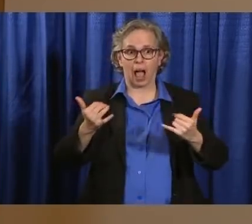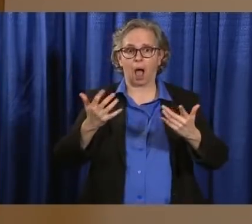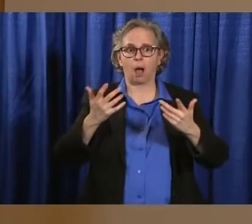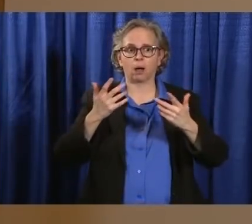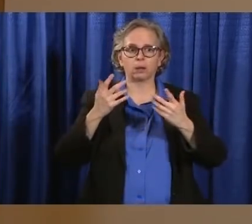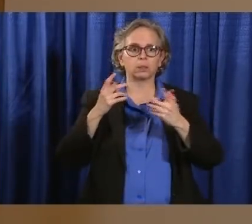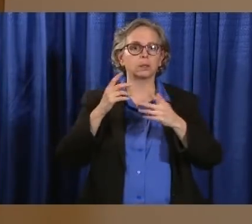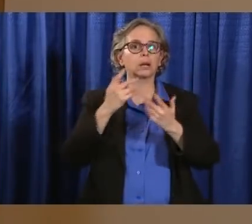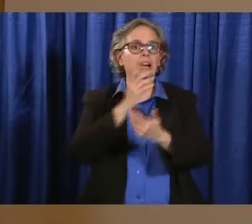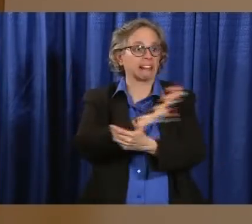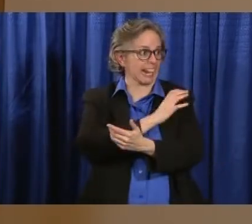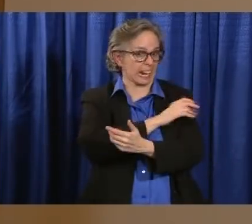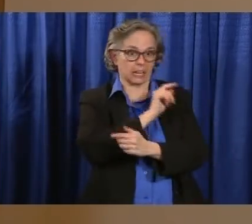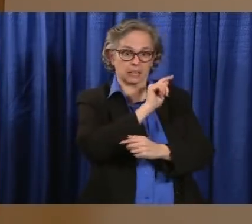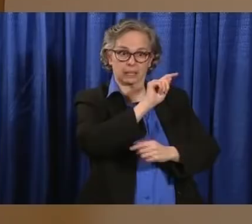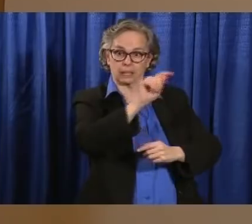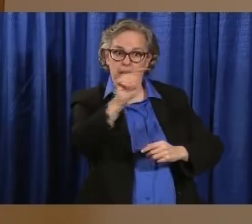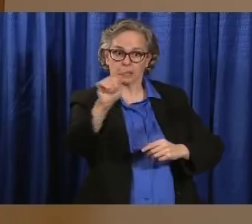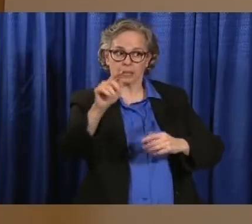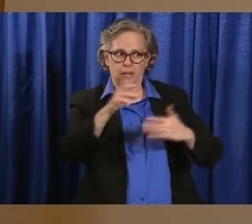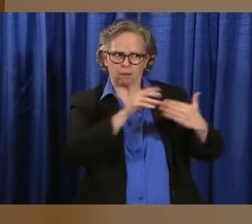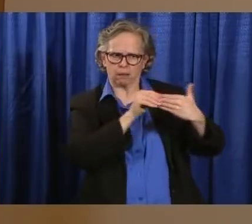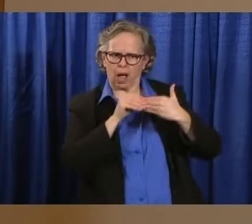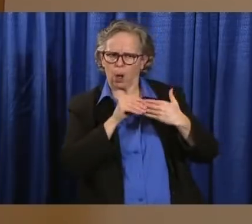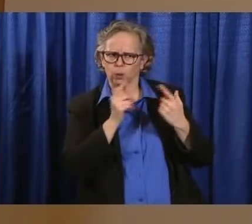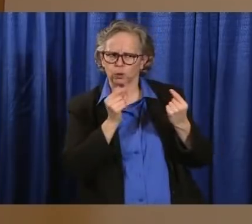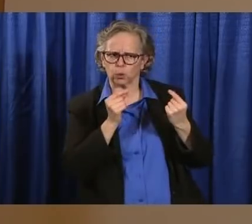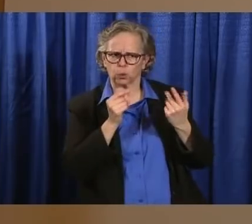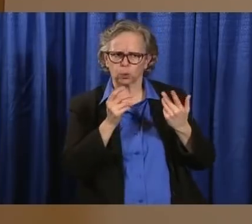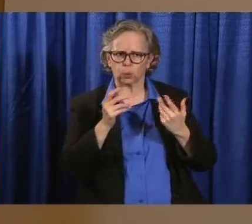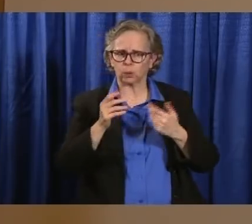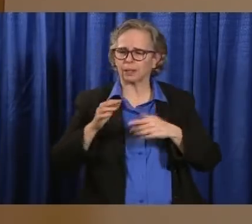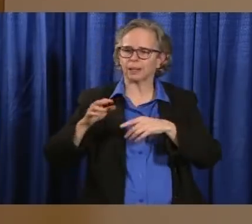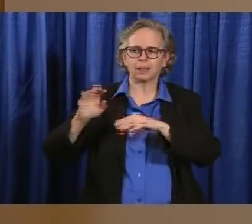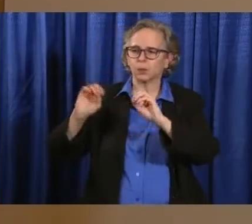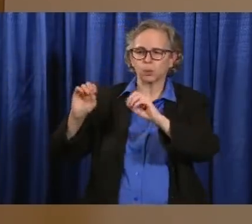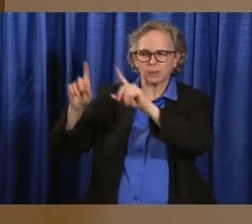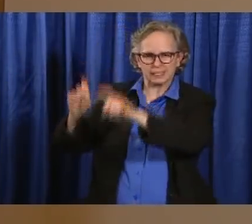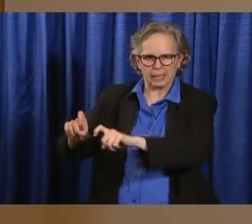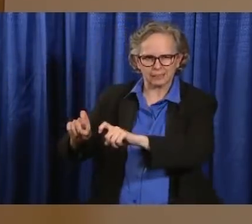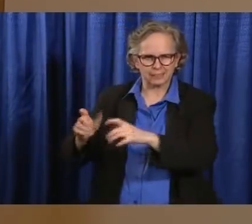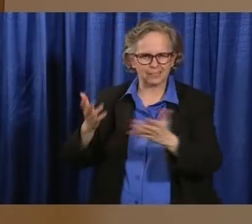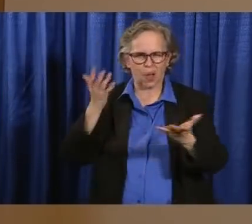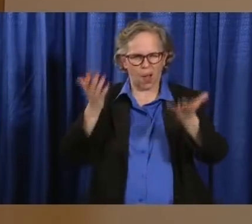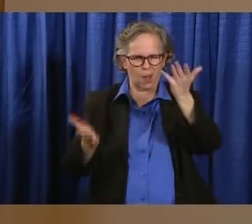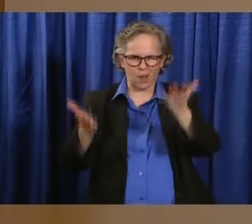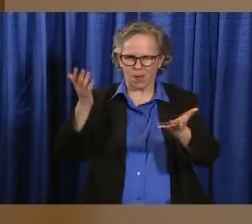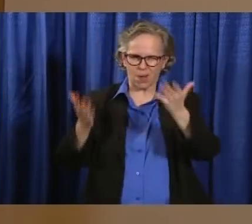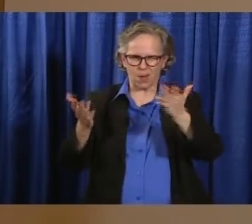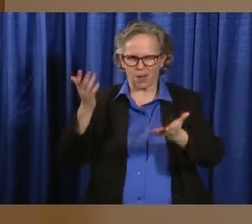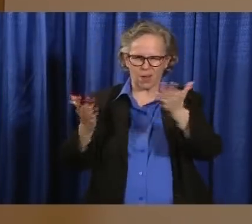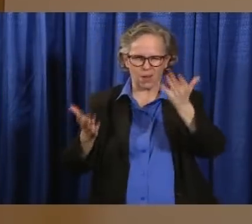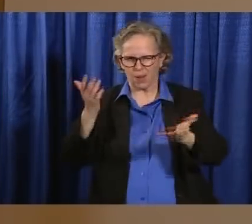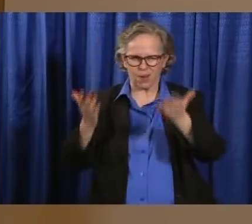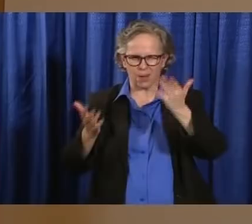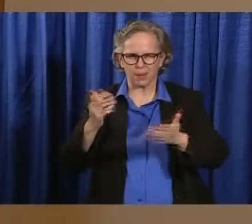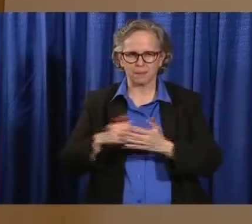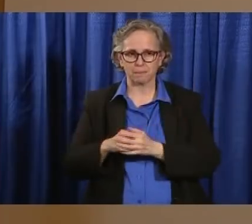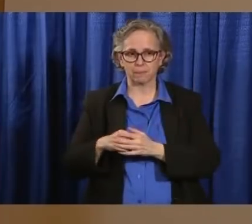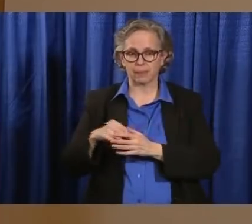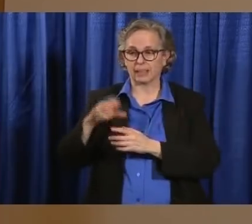available to tell people when to stop when they have recovered. The CDC has put out guidance on 3 days post-fever, 7